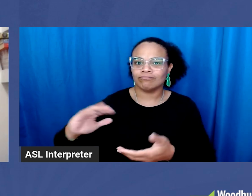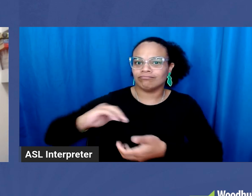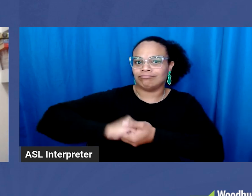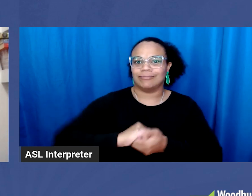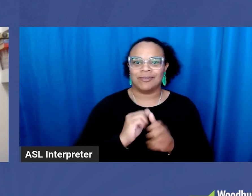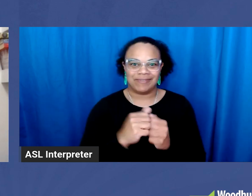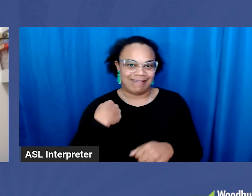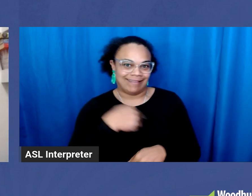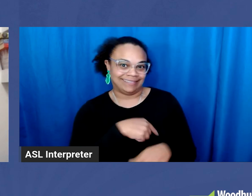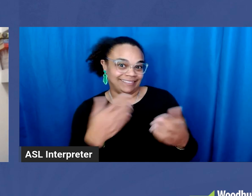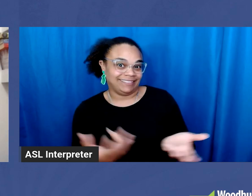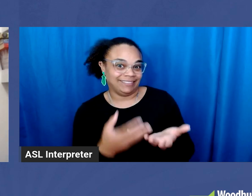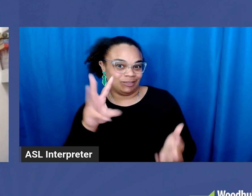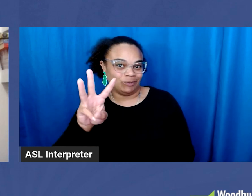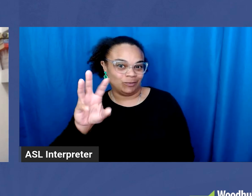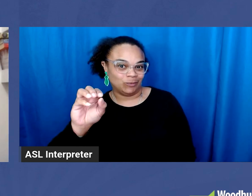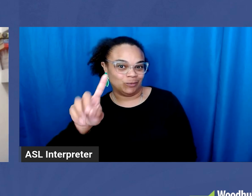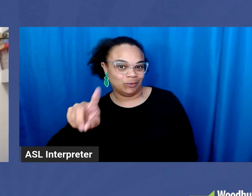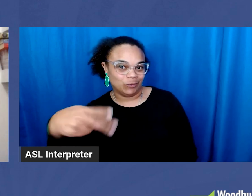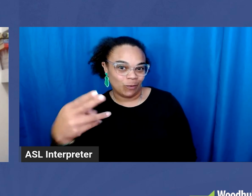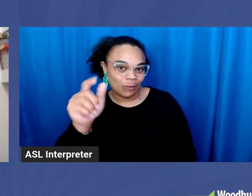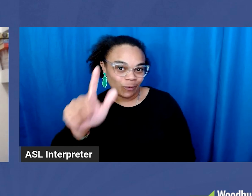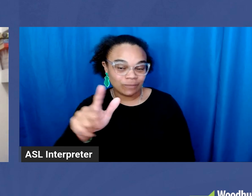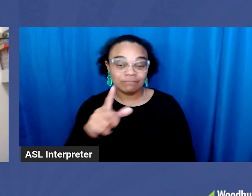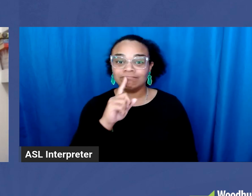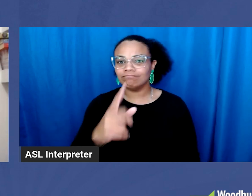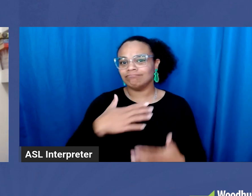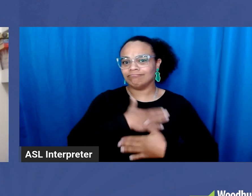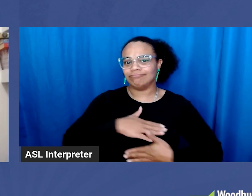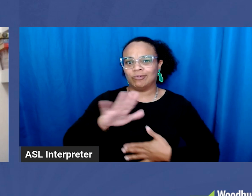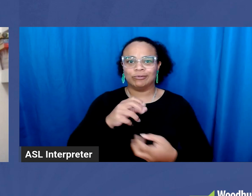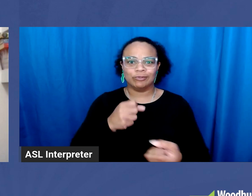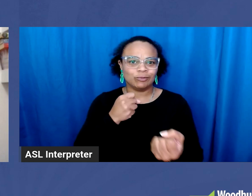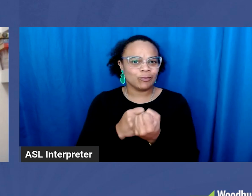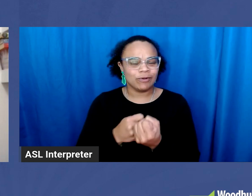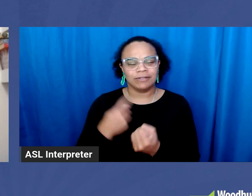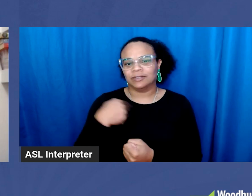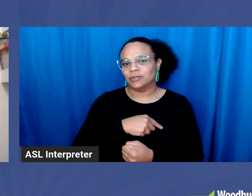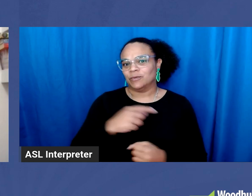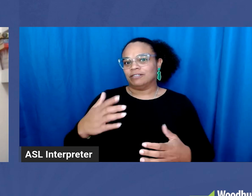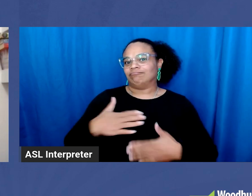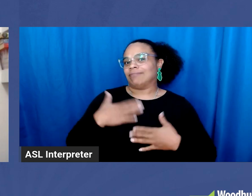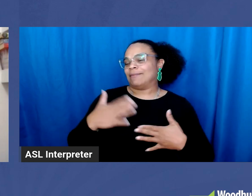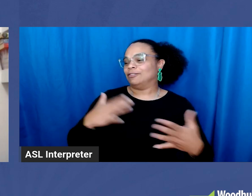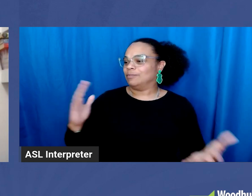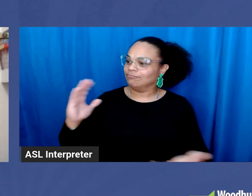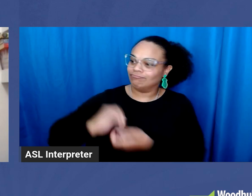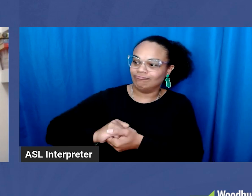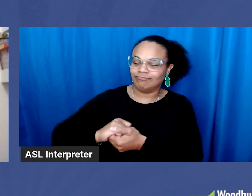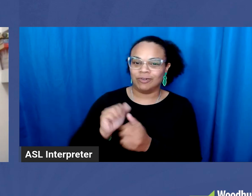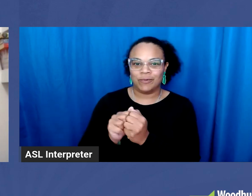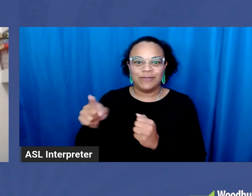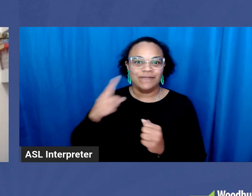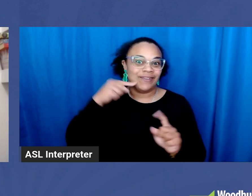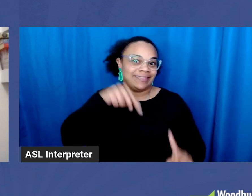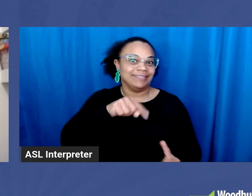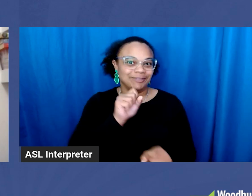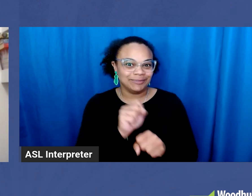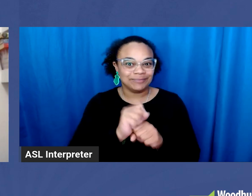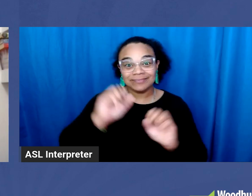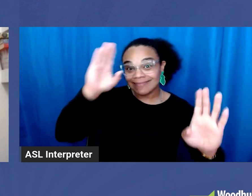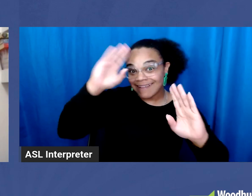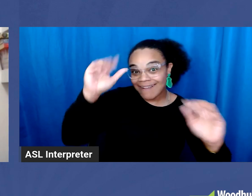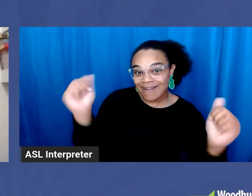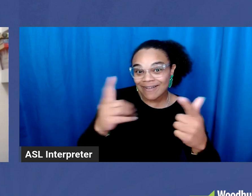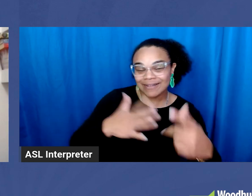We really, really appreciate your support and are glad to be allies with you in this work. So, hi, everybody. My name is